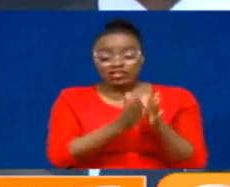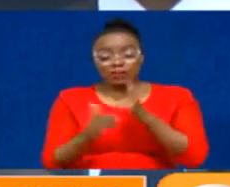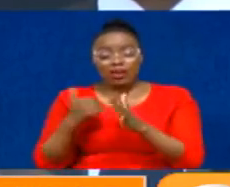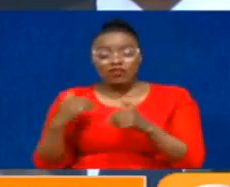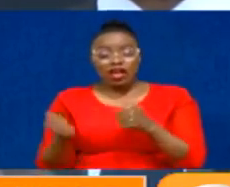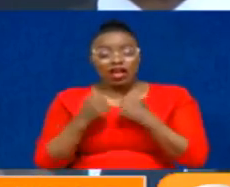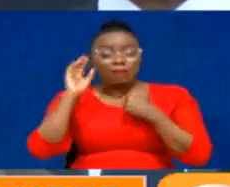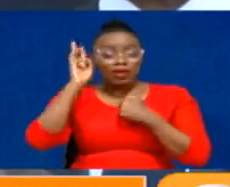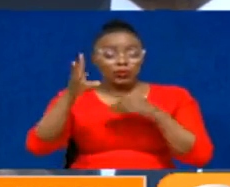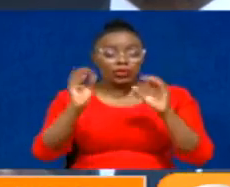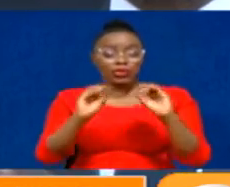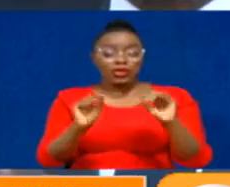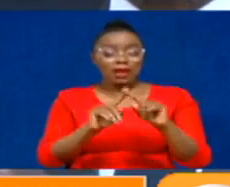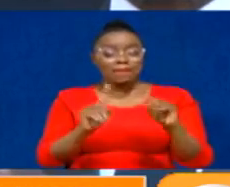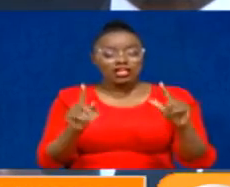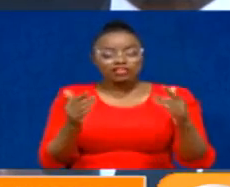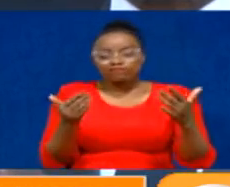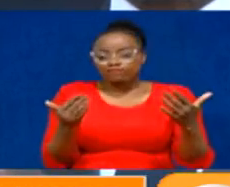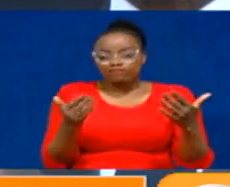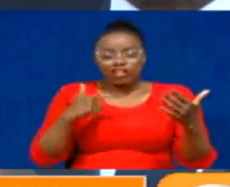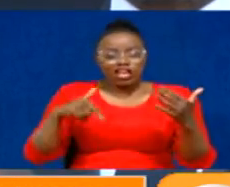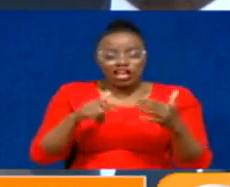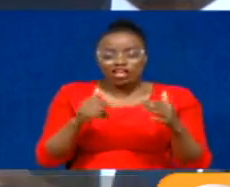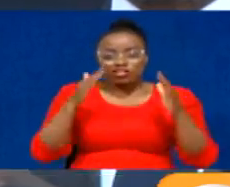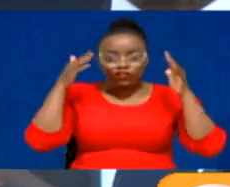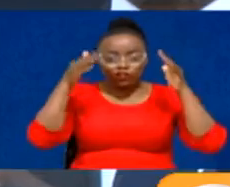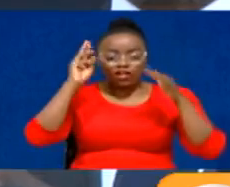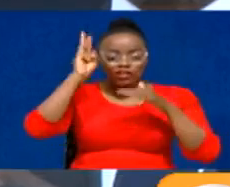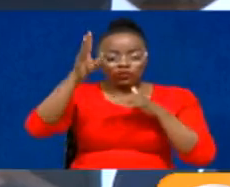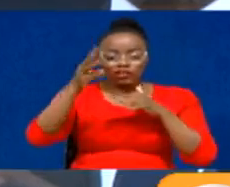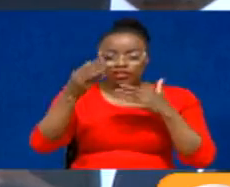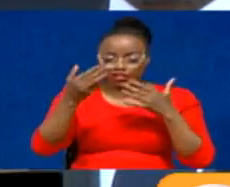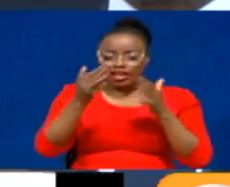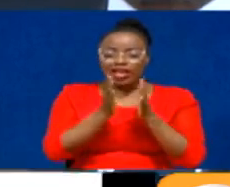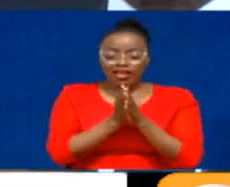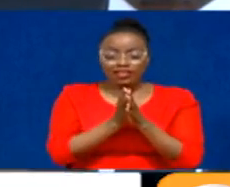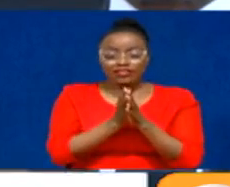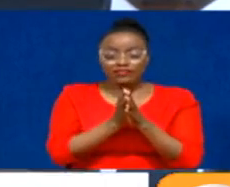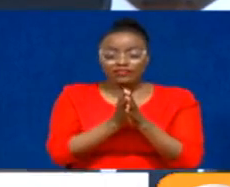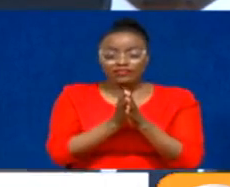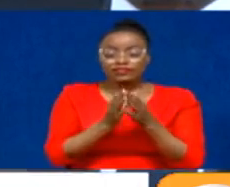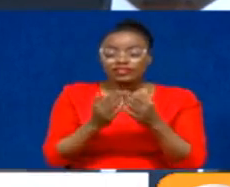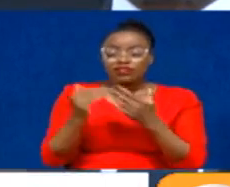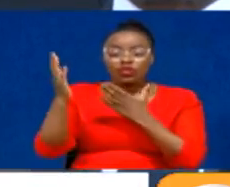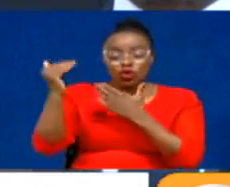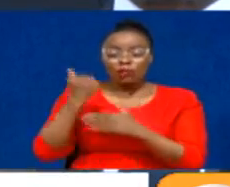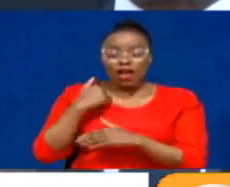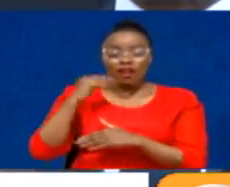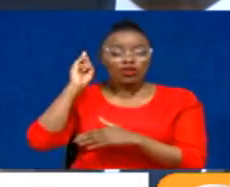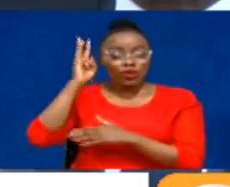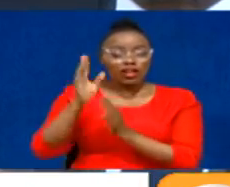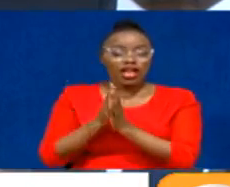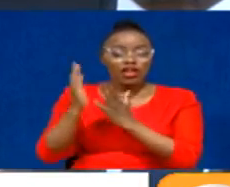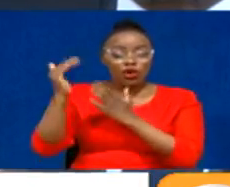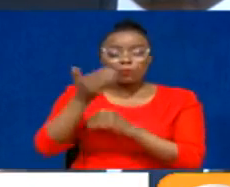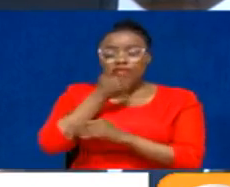will not take place, but we'll keep our focus and keep our hope and